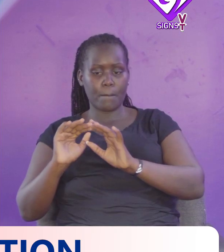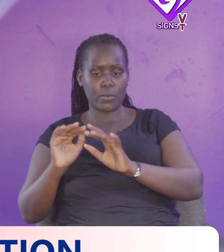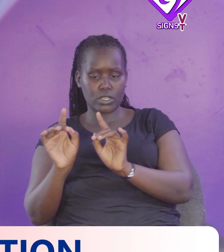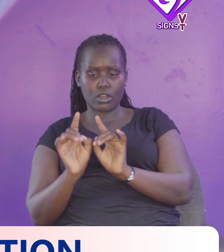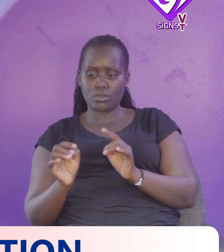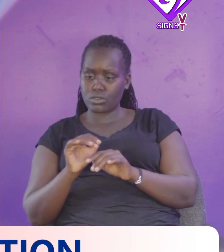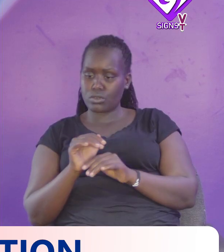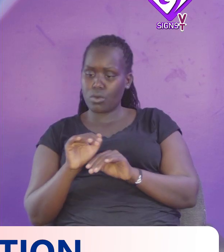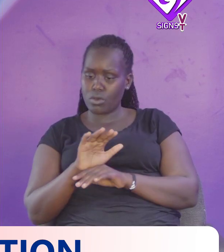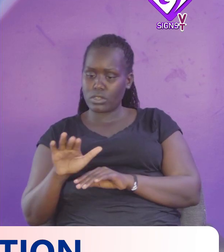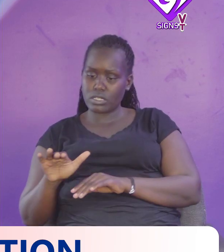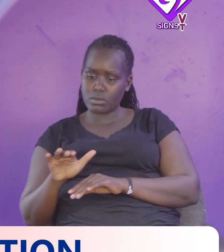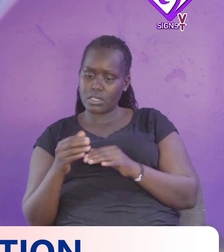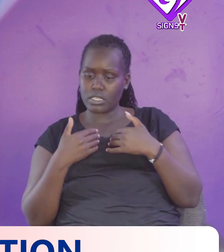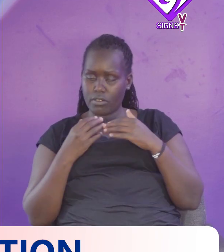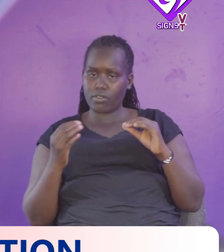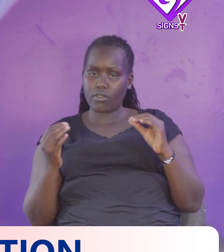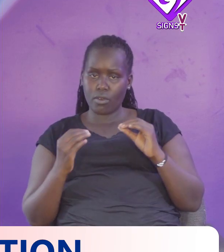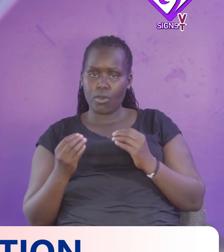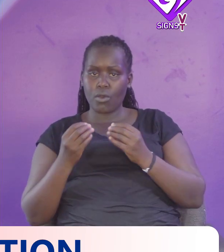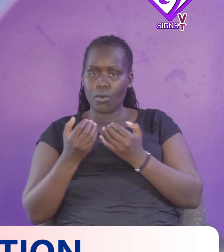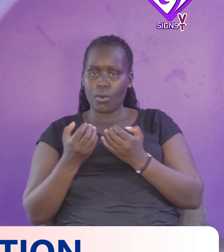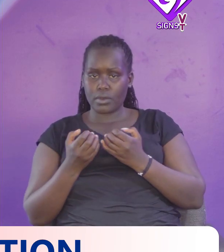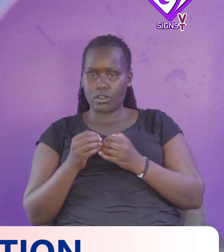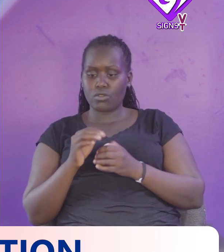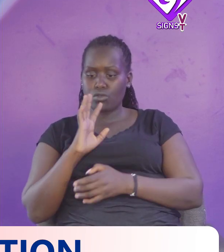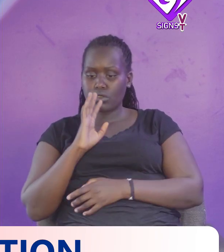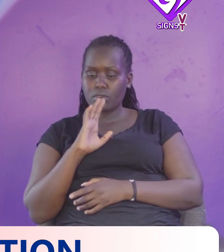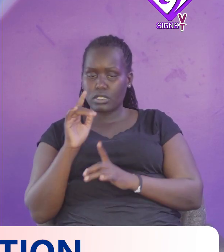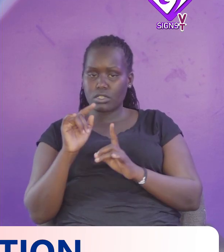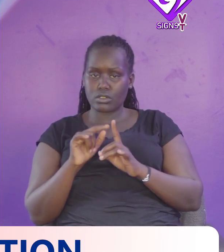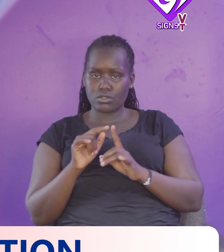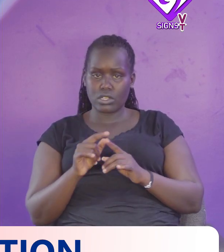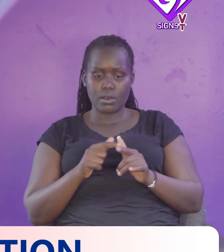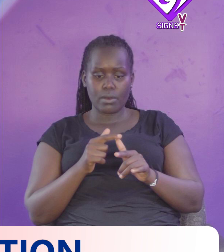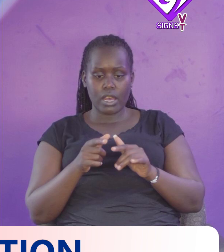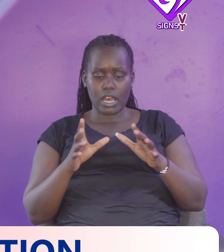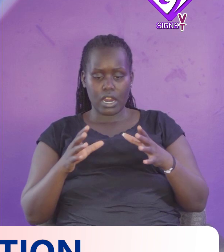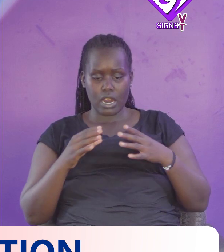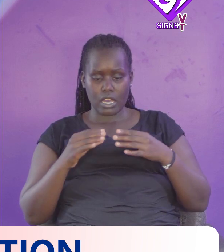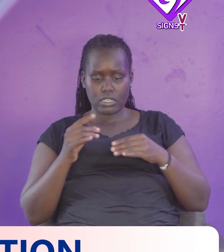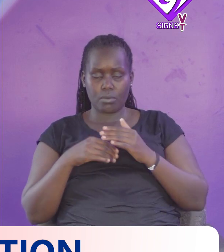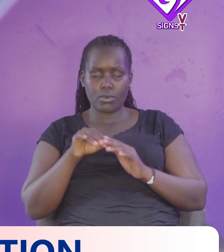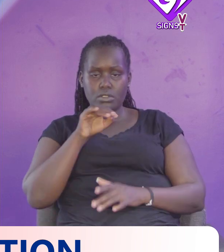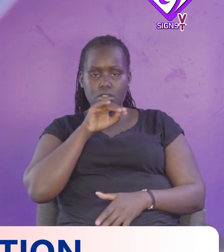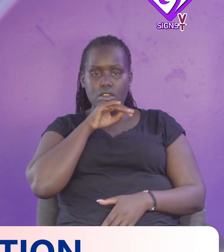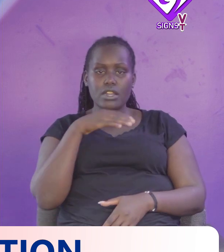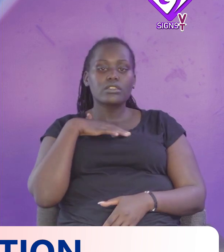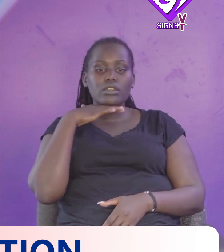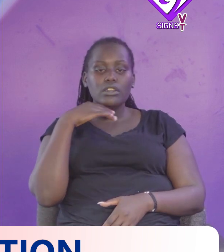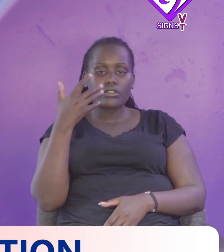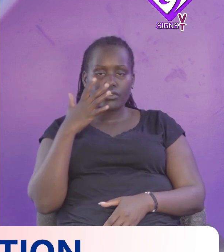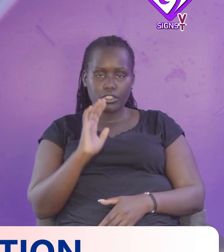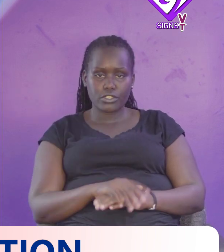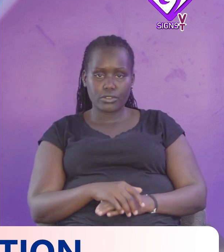they're still in that process. So somebody needs to talk to them and make them accept that Baba is gone. Yeah, that